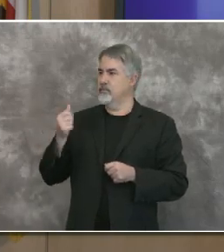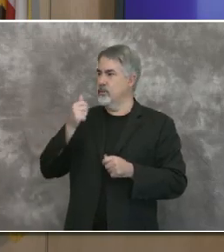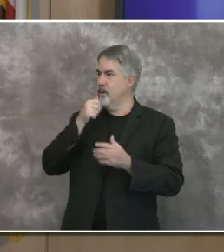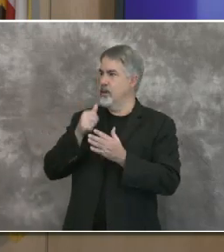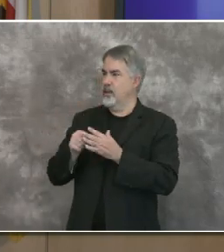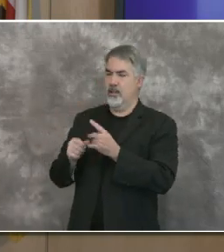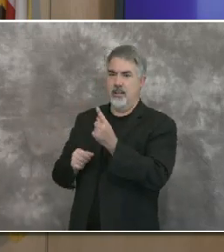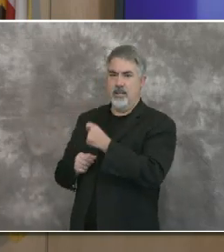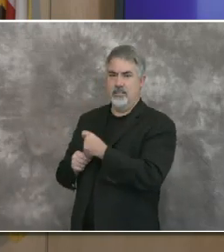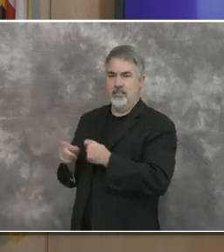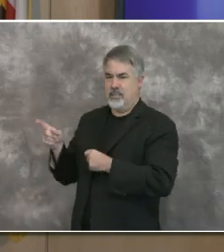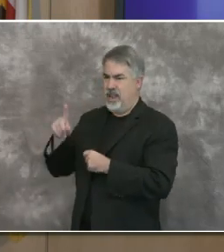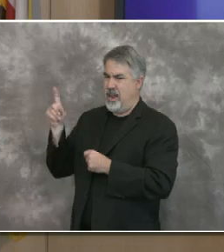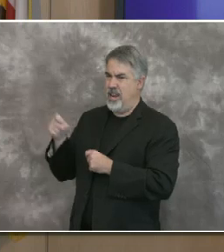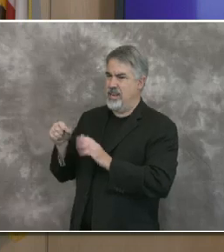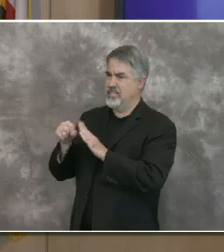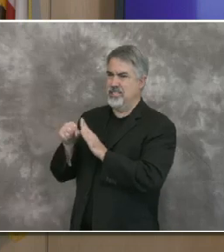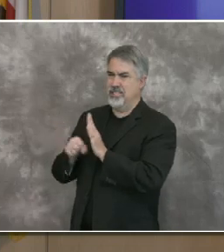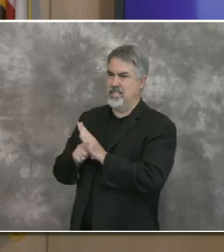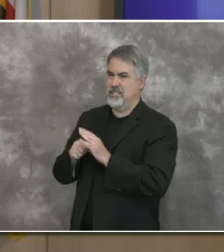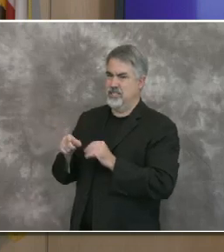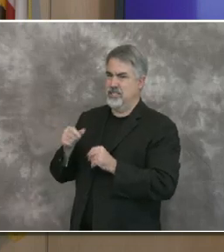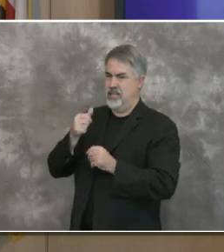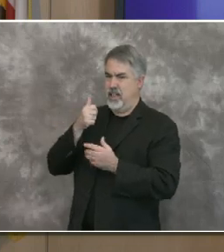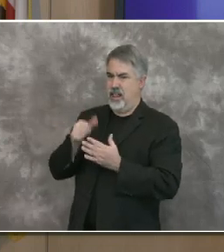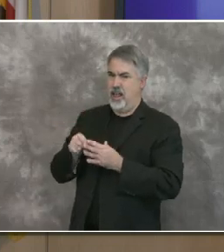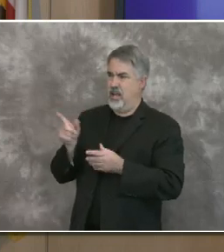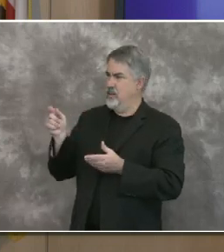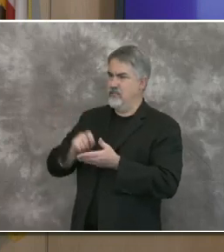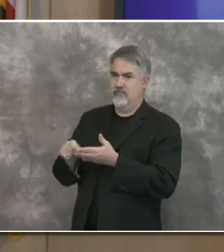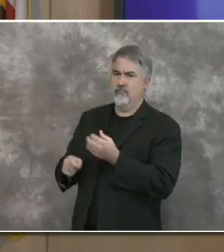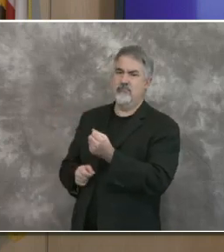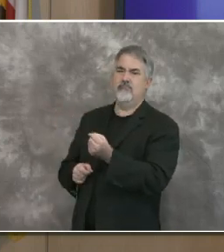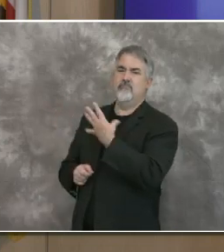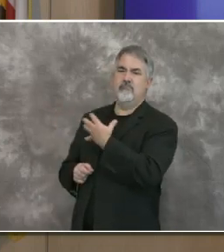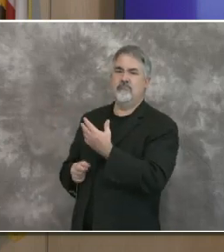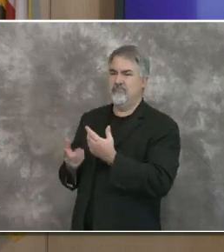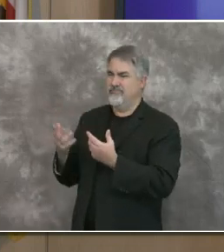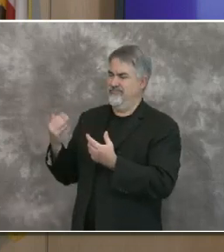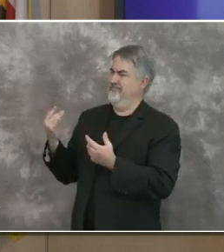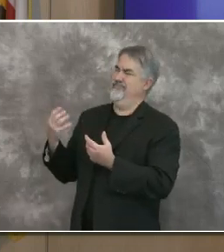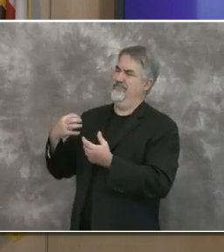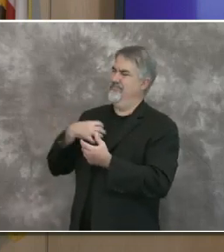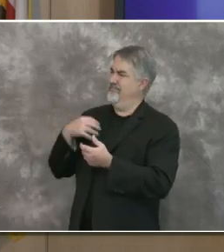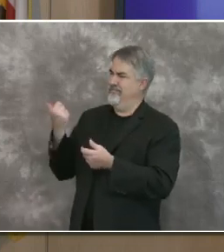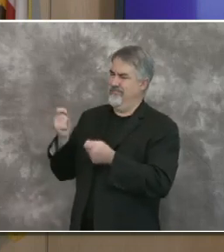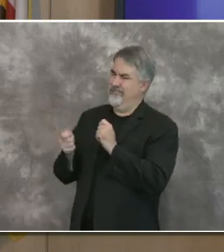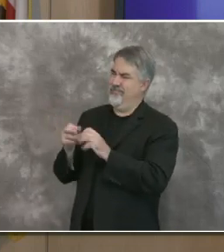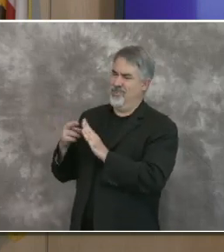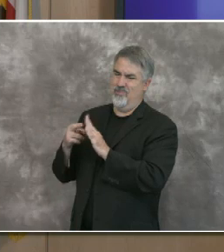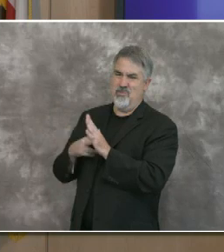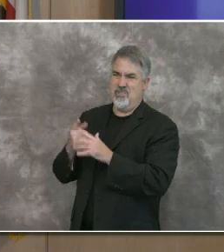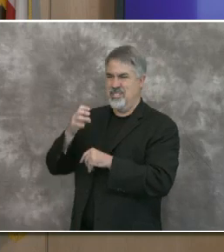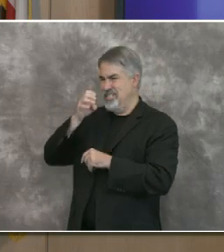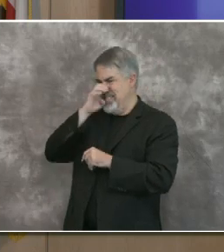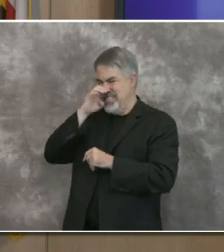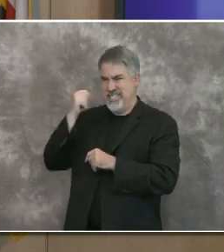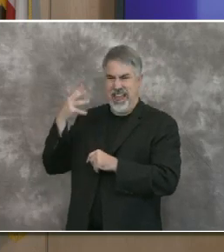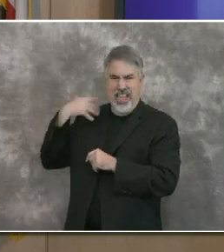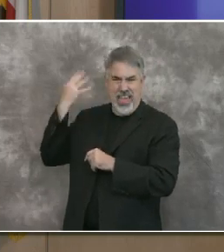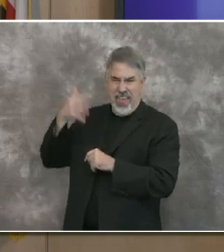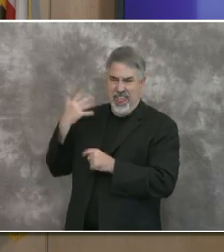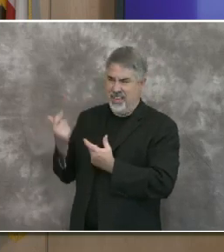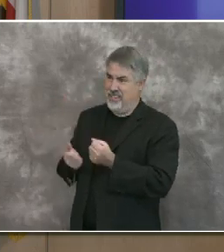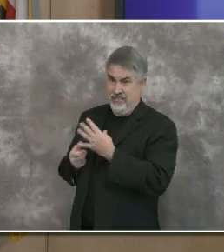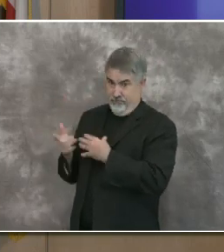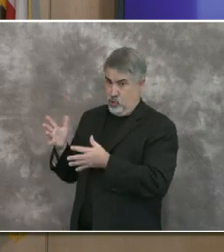response from the state to the letter asking to allow counties to ease restrictions? Well, the quick answer is no, but in